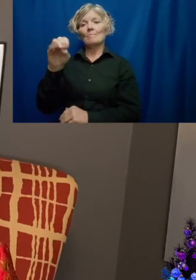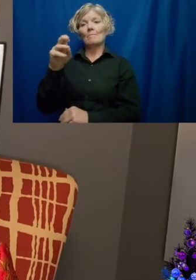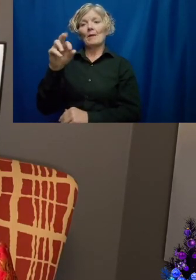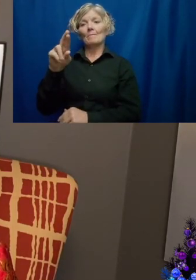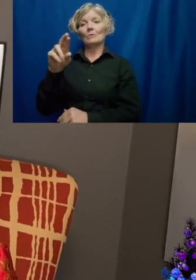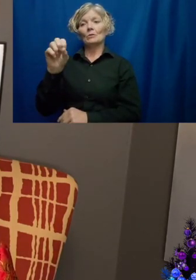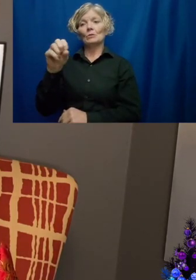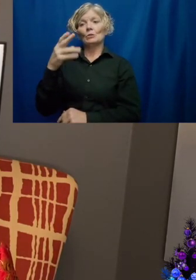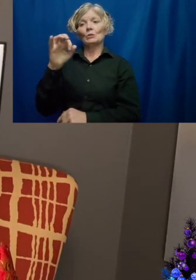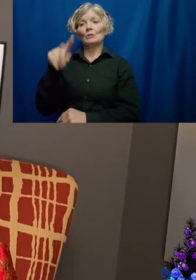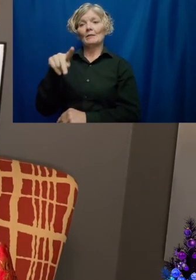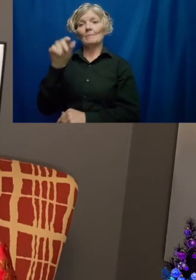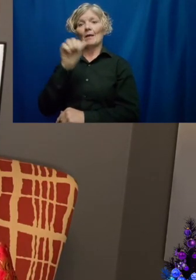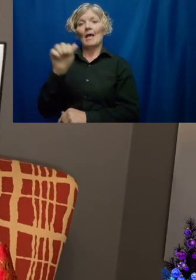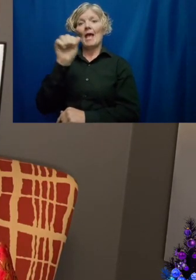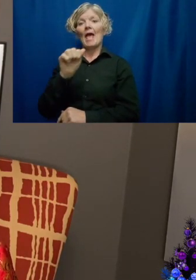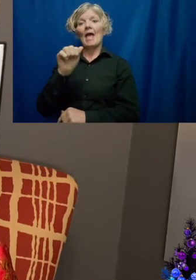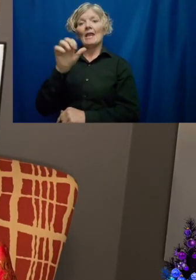to